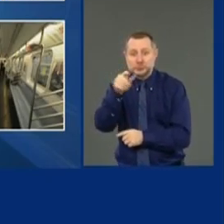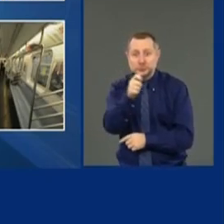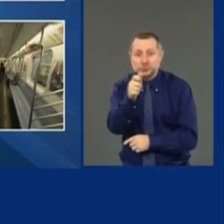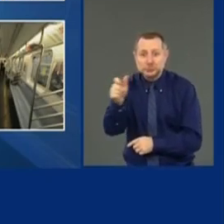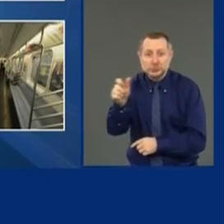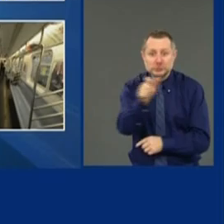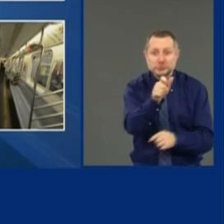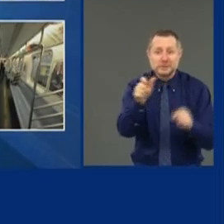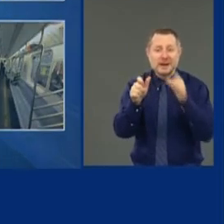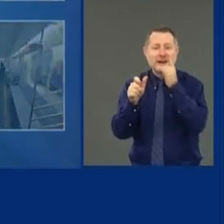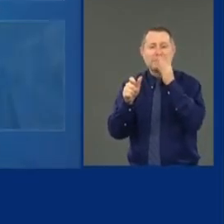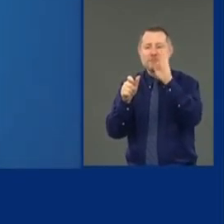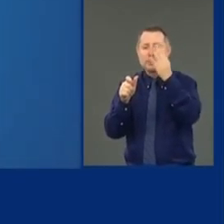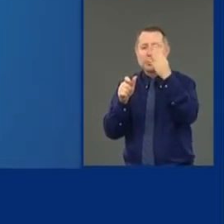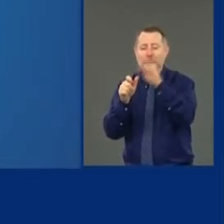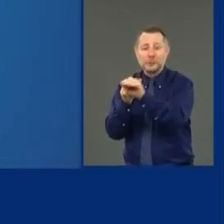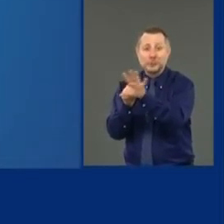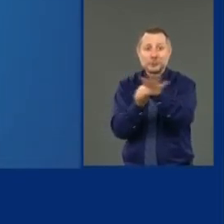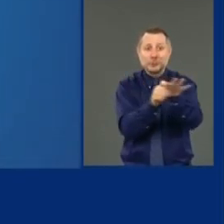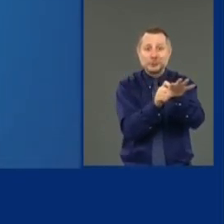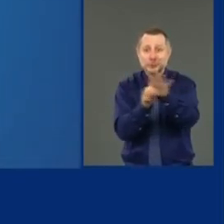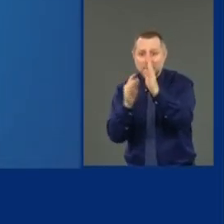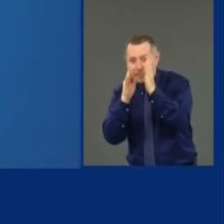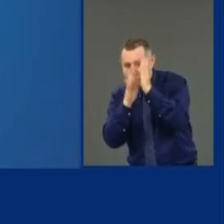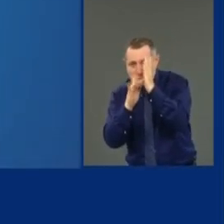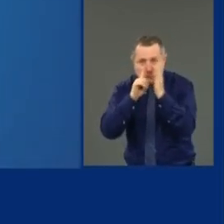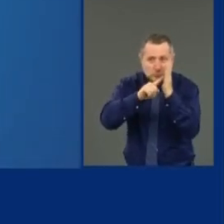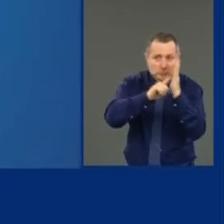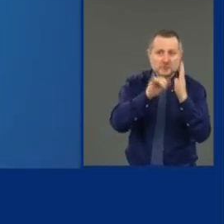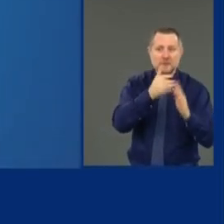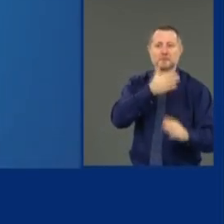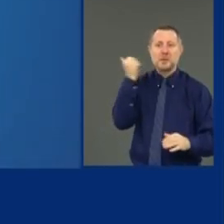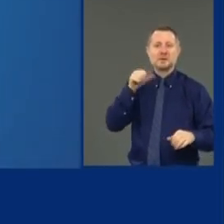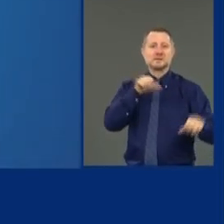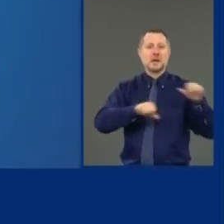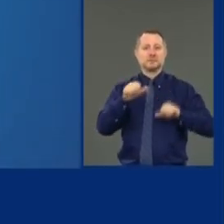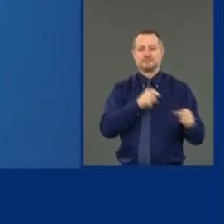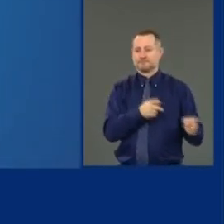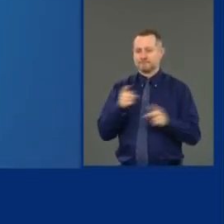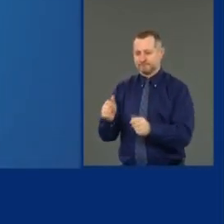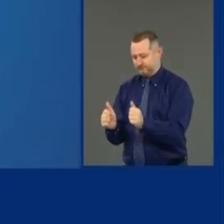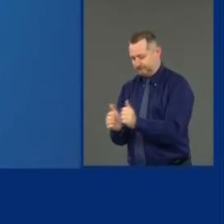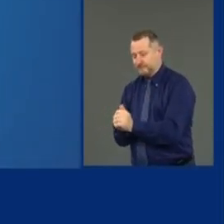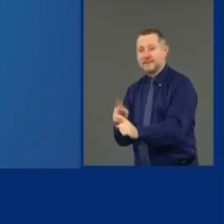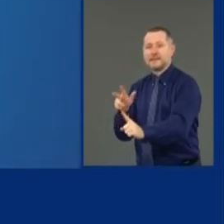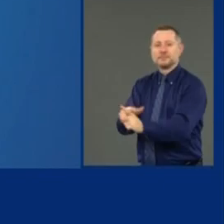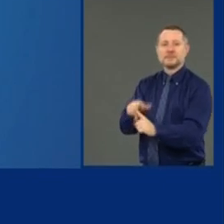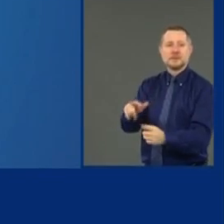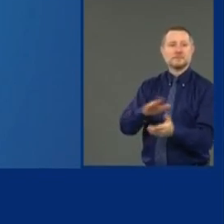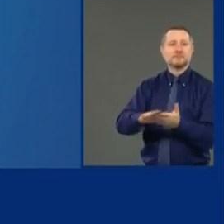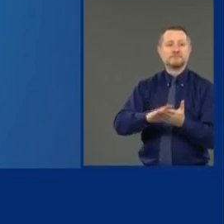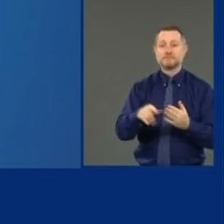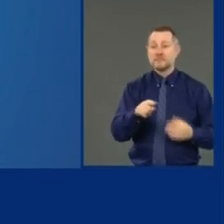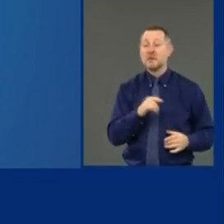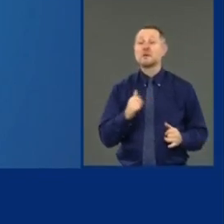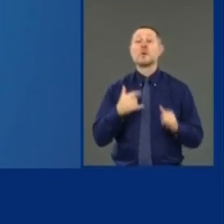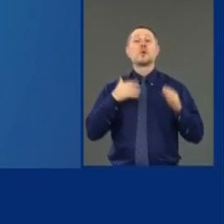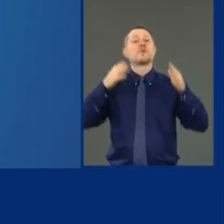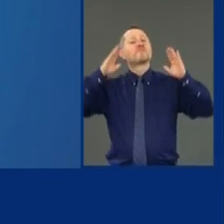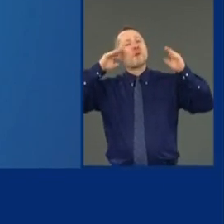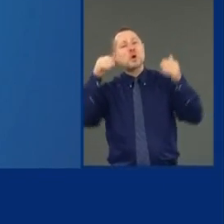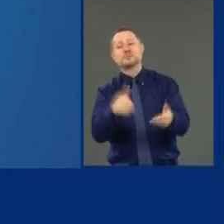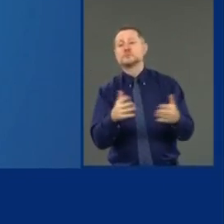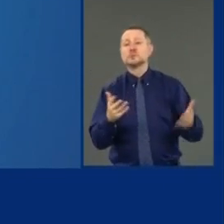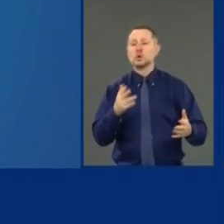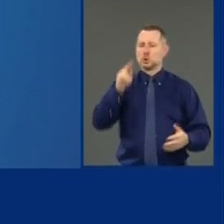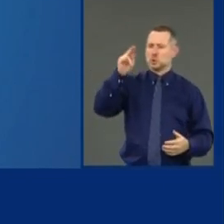the best science to get ready for this. In the meantime, we want to focus on New York City hotspots. Because